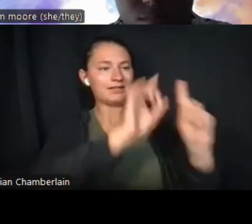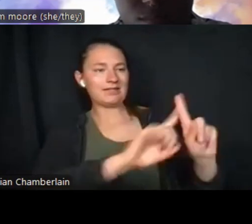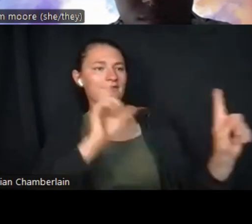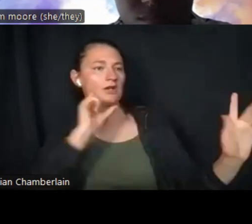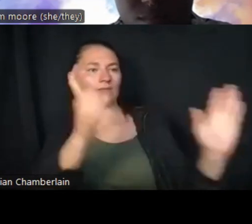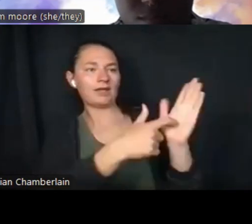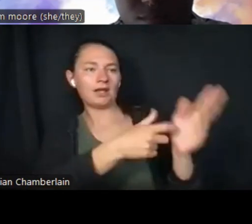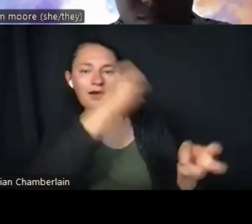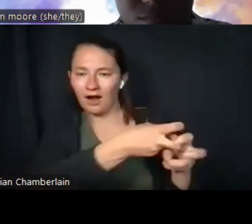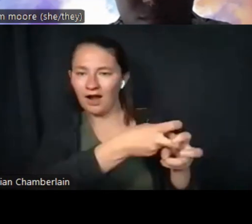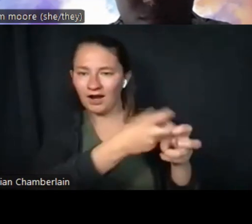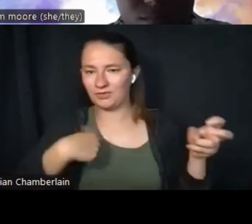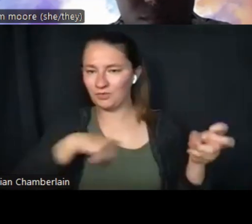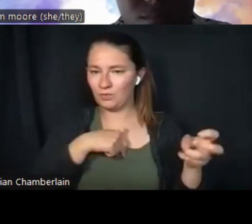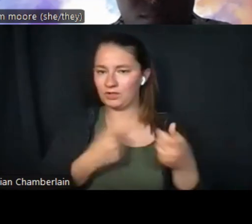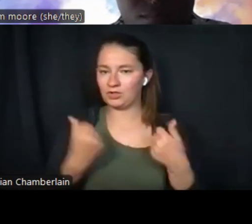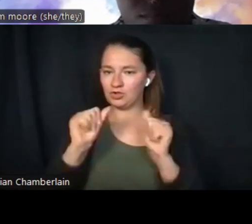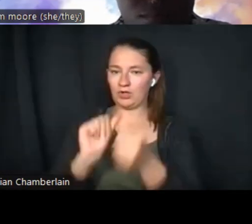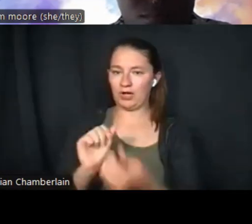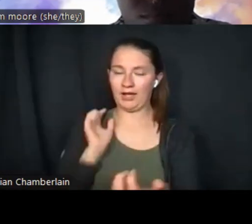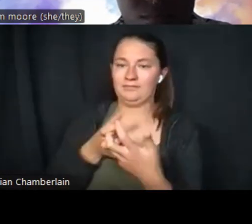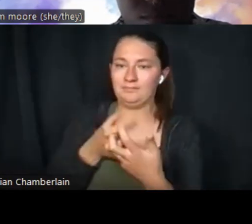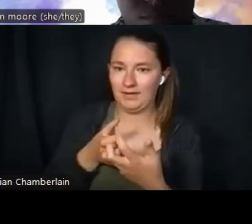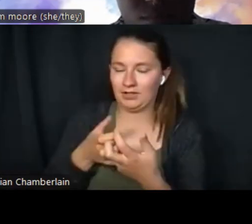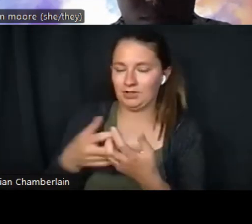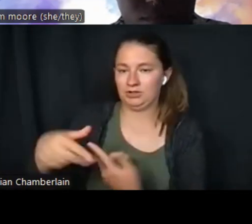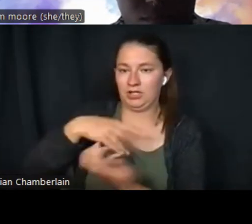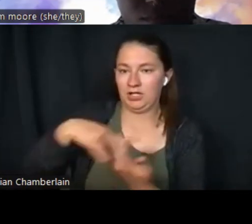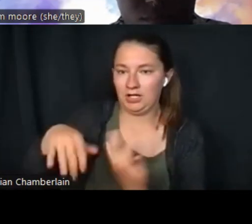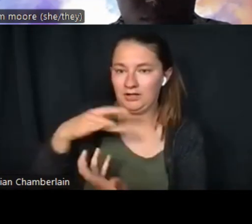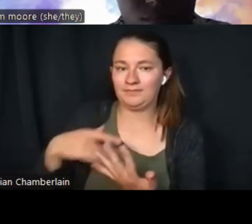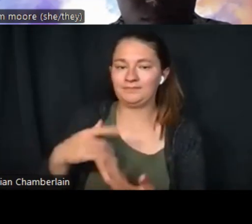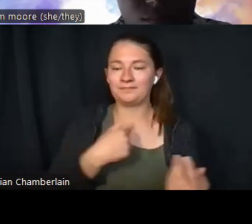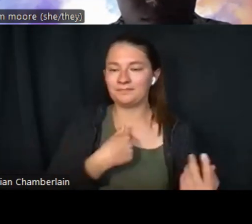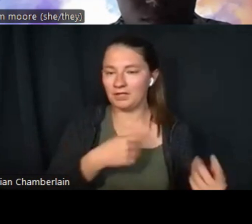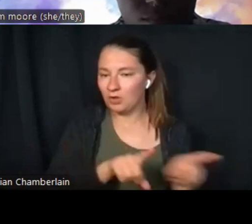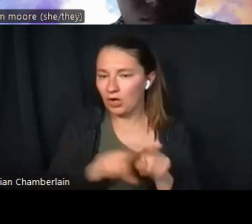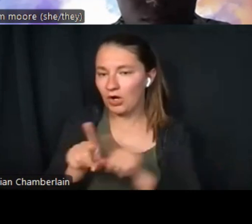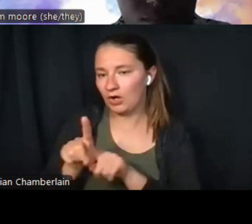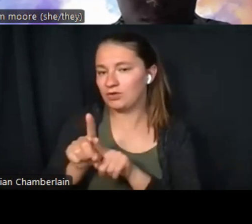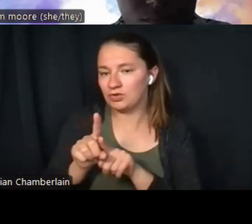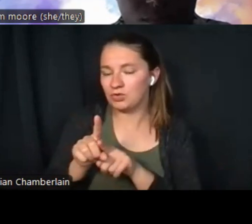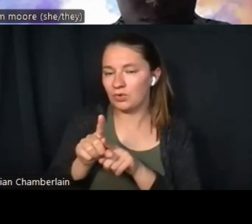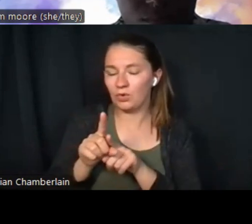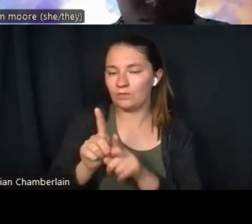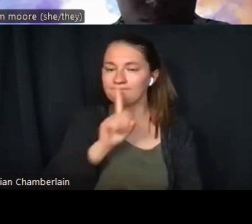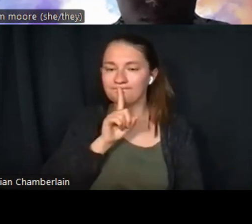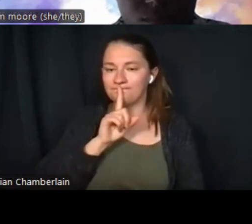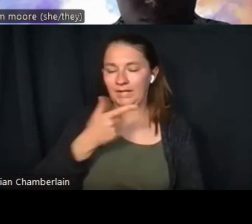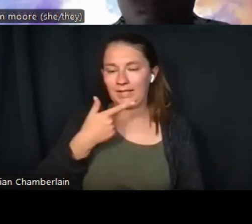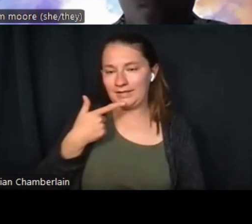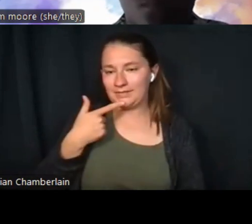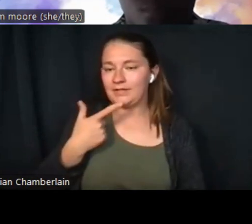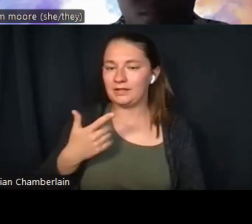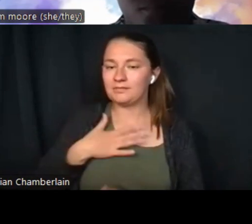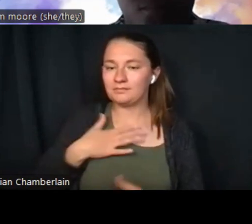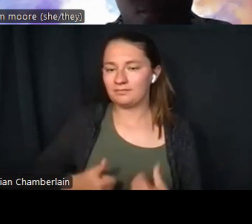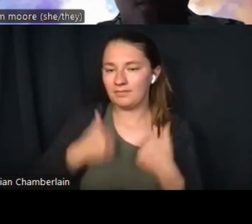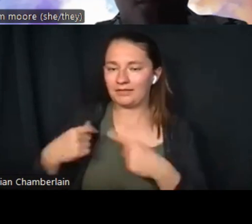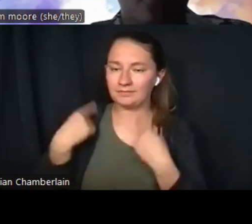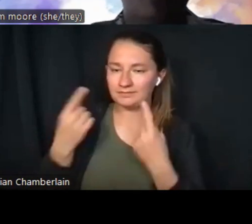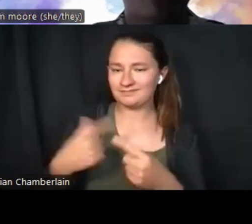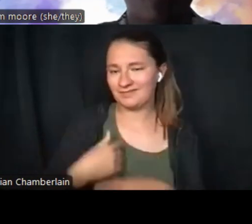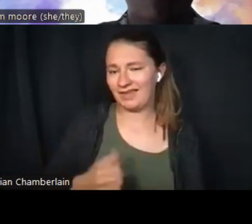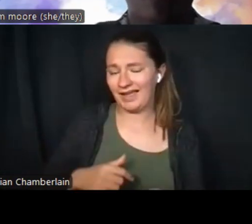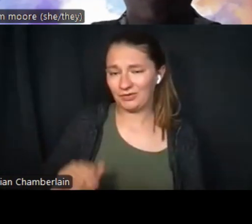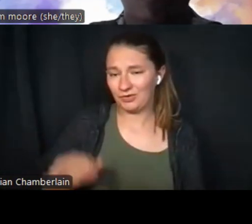then aside from that, I'm also a closeted lesbian for most of my life. I grew up in South Texas, in a pretty